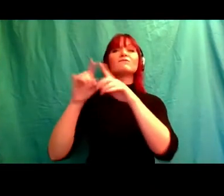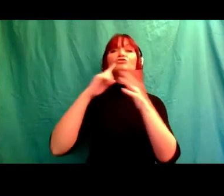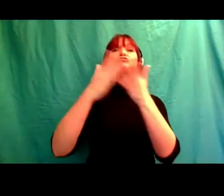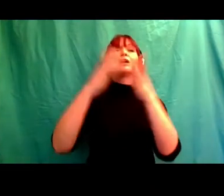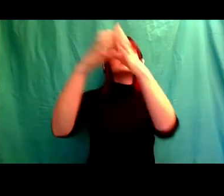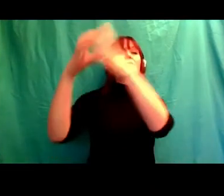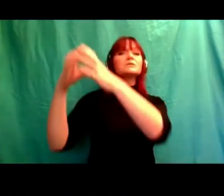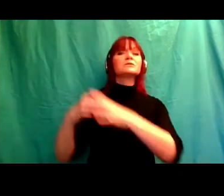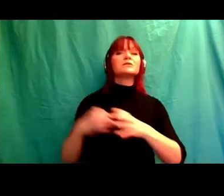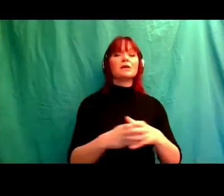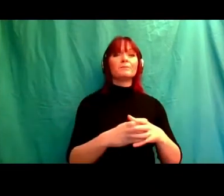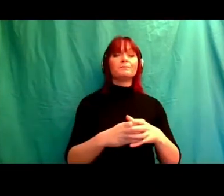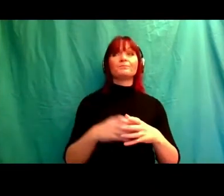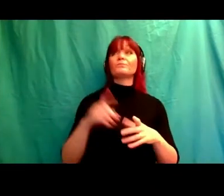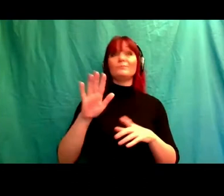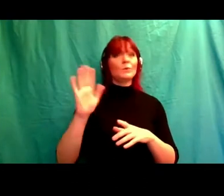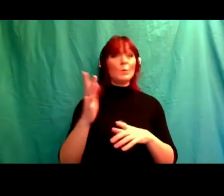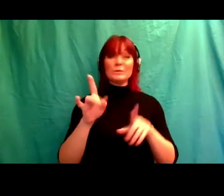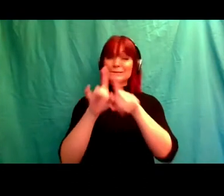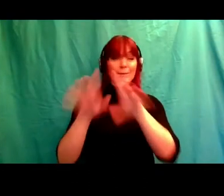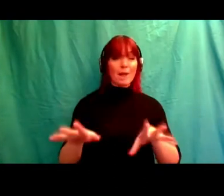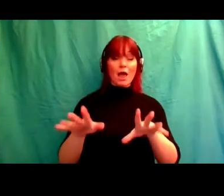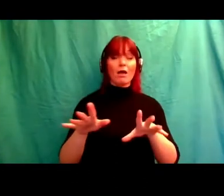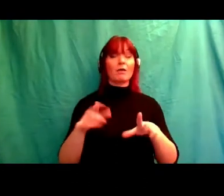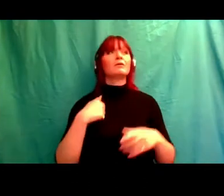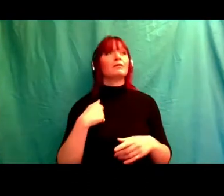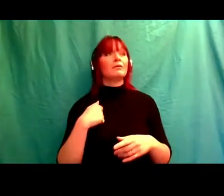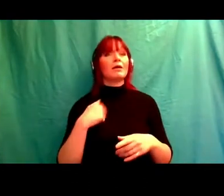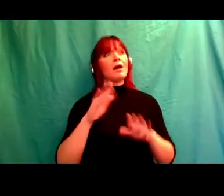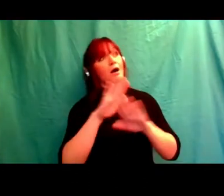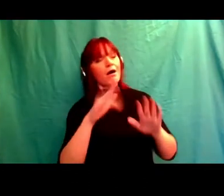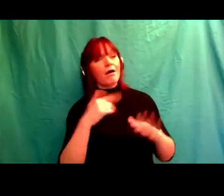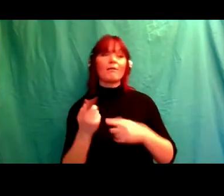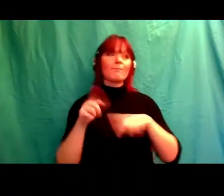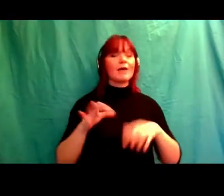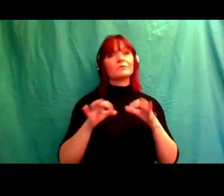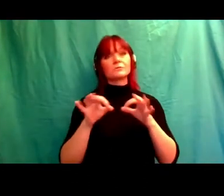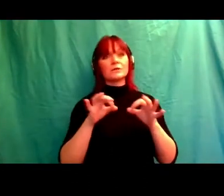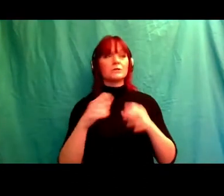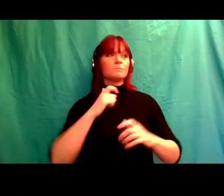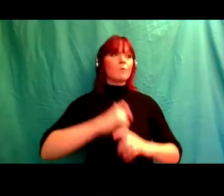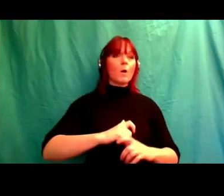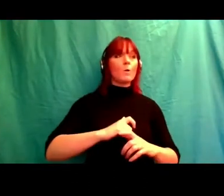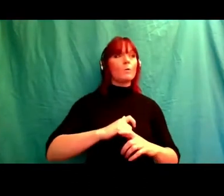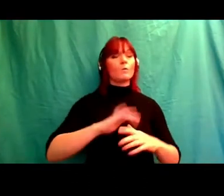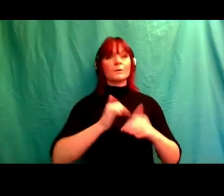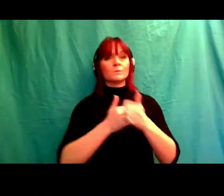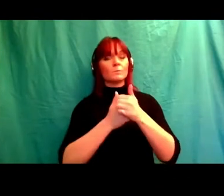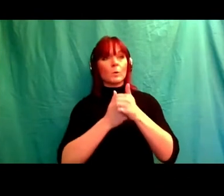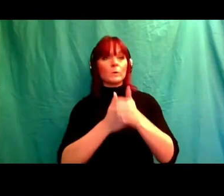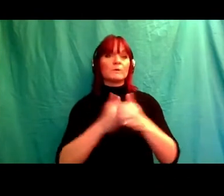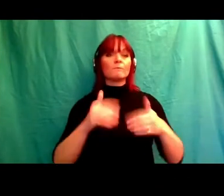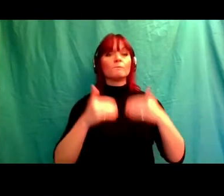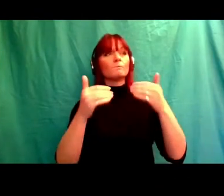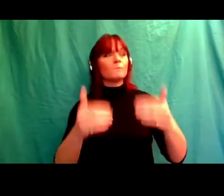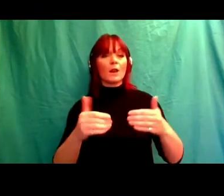template where they say, hi, I'm just back into my strategy role after quite a long time spent supporting frontline services in a more operational